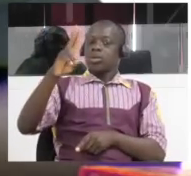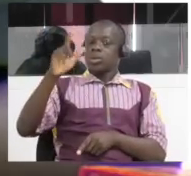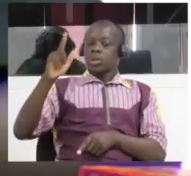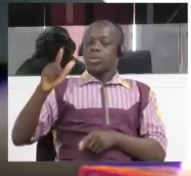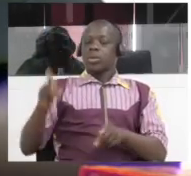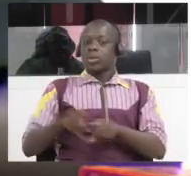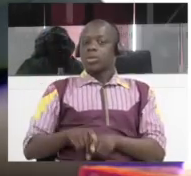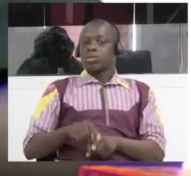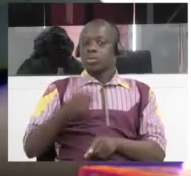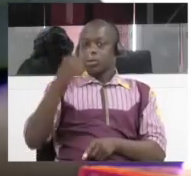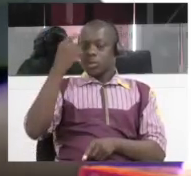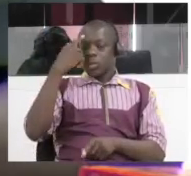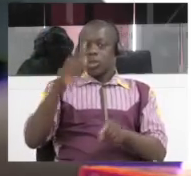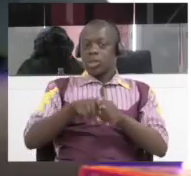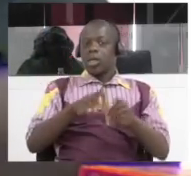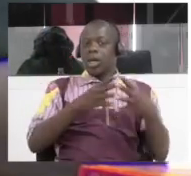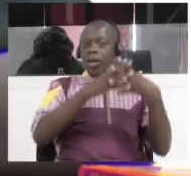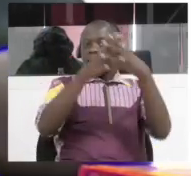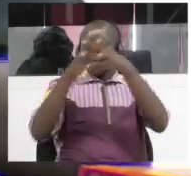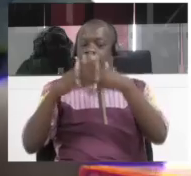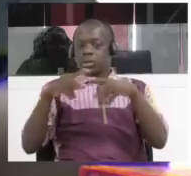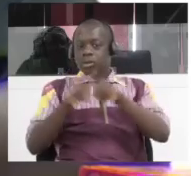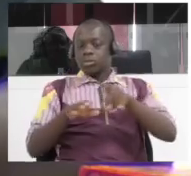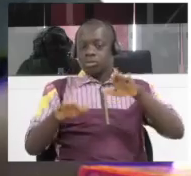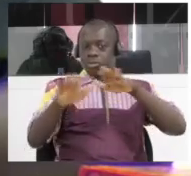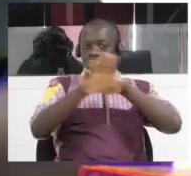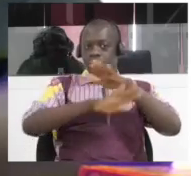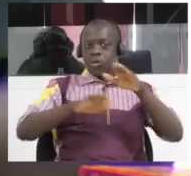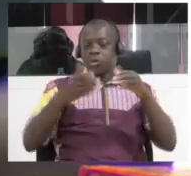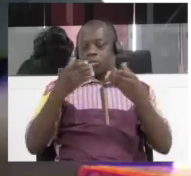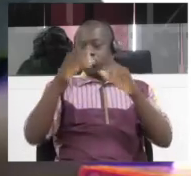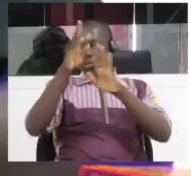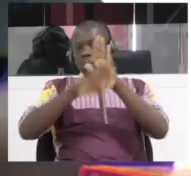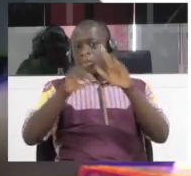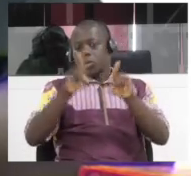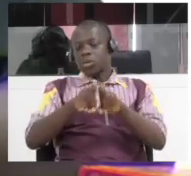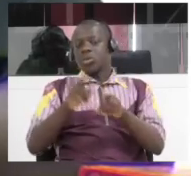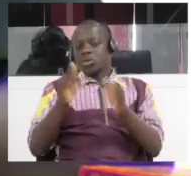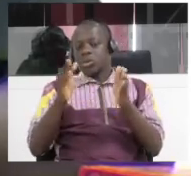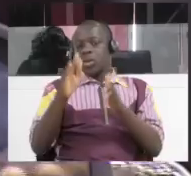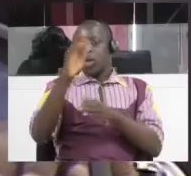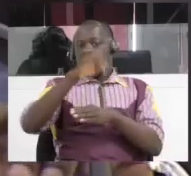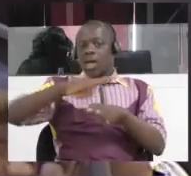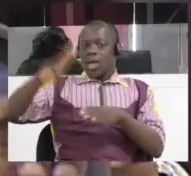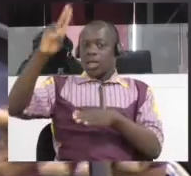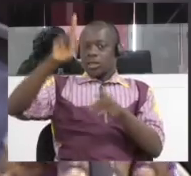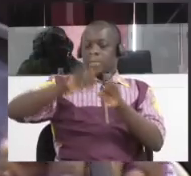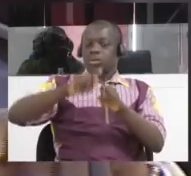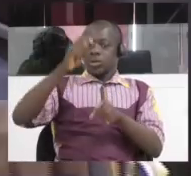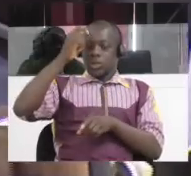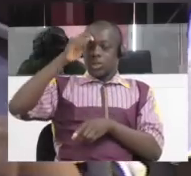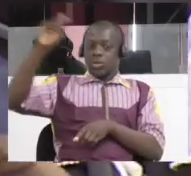the infantry officers basic course, you know, was a little bit higher because the graduates from their, this thing, how do you call it, their military